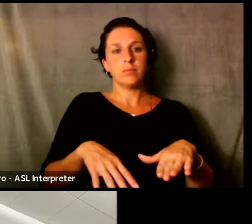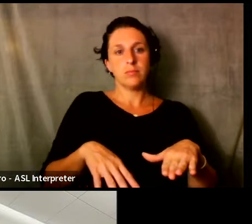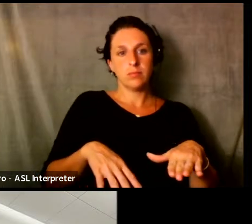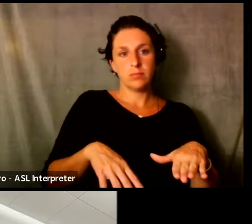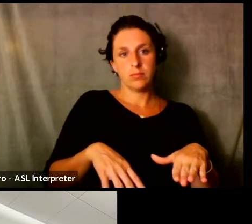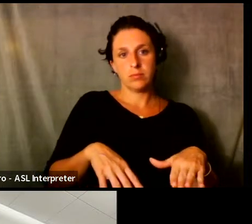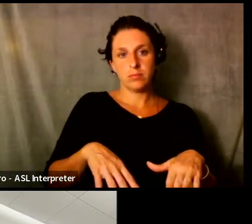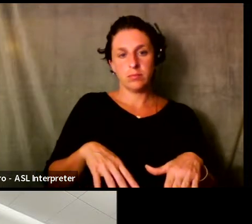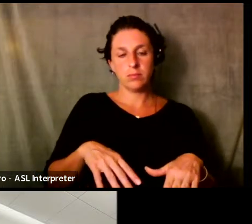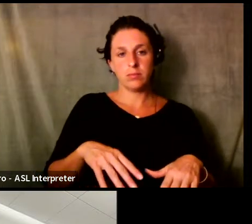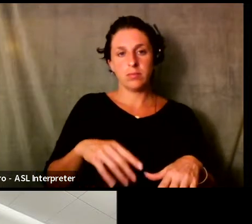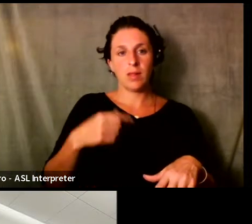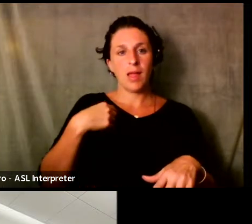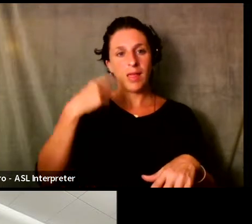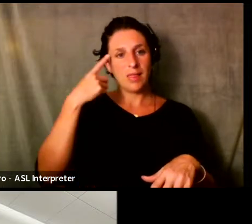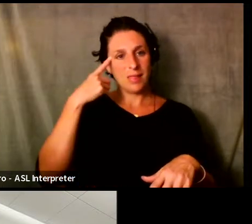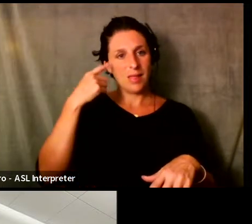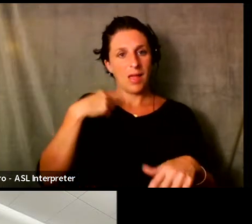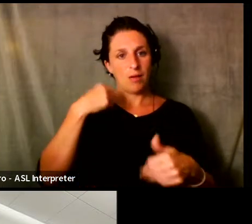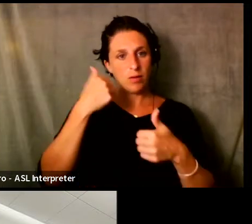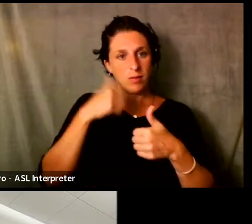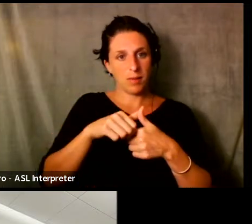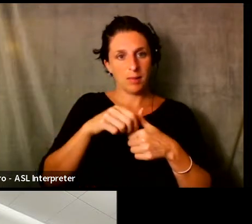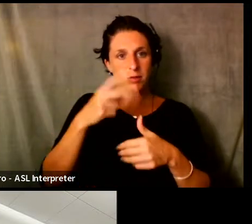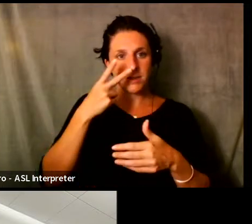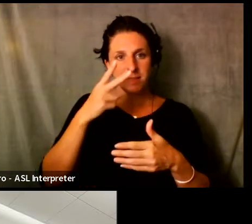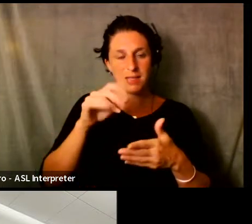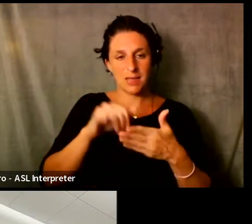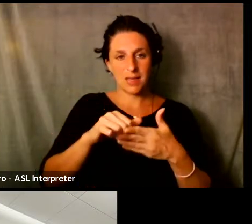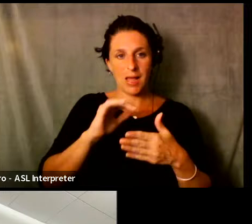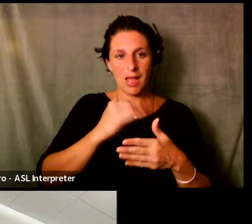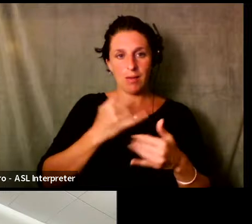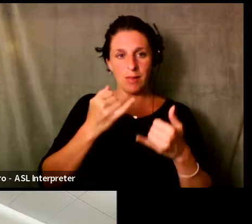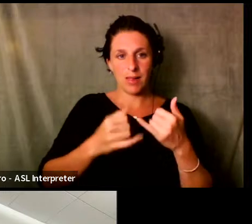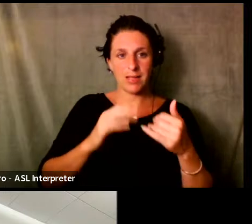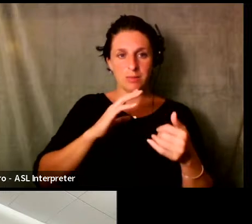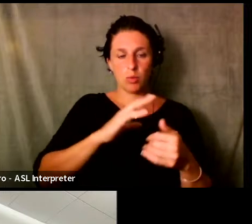So I think I remember seeing that our last board meeting 2 weeks